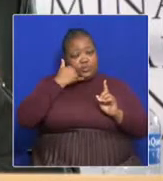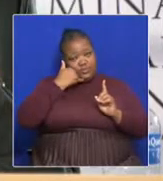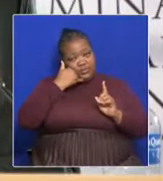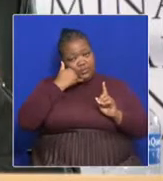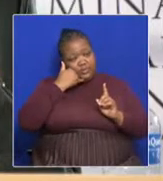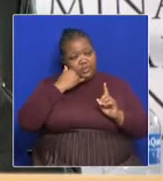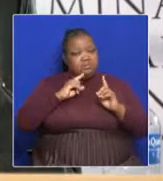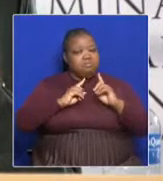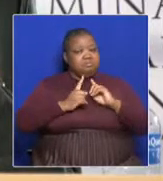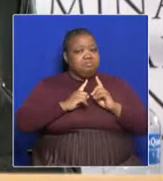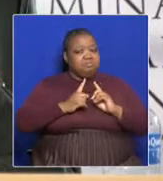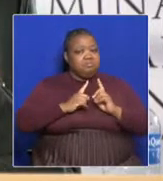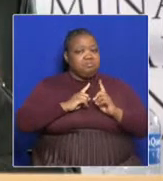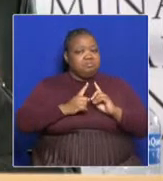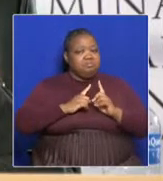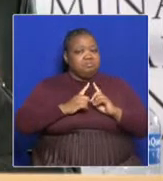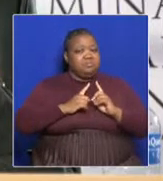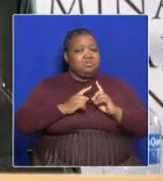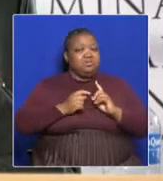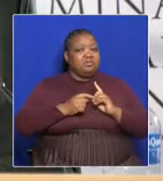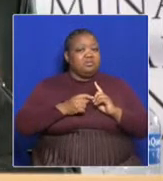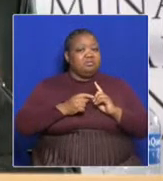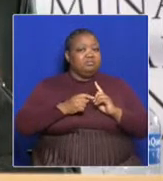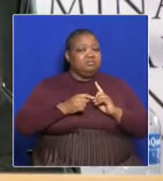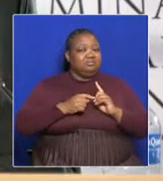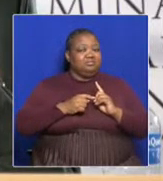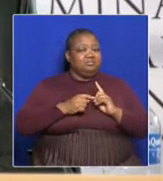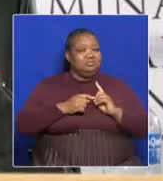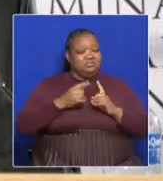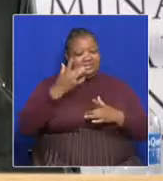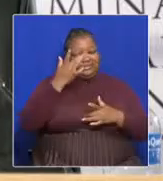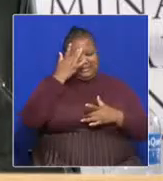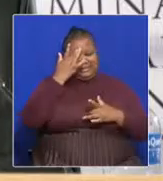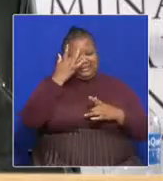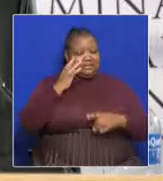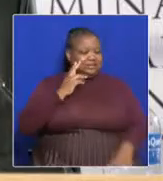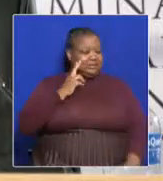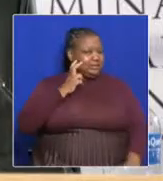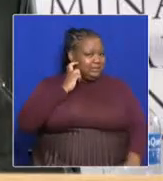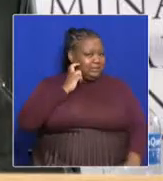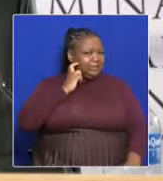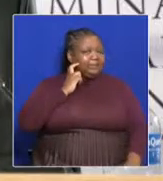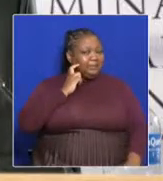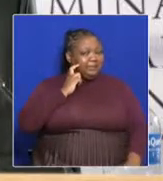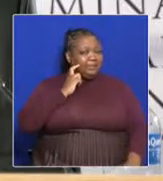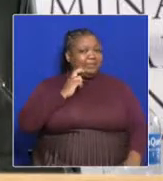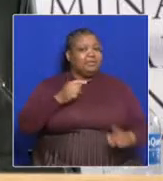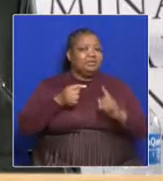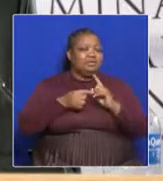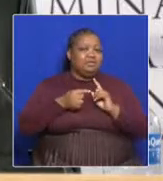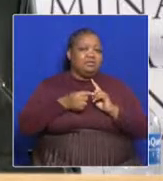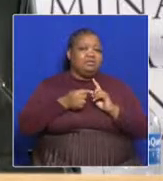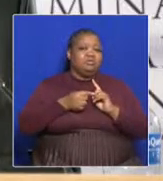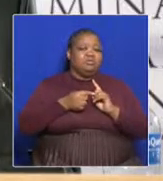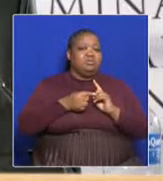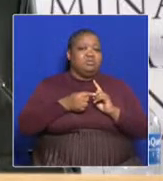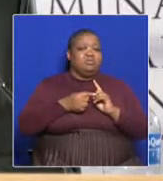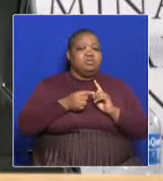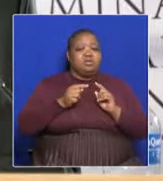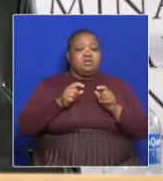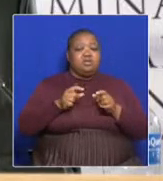and she did sound under the weather. She indicated that if the commission